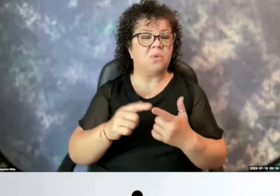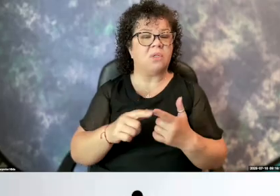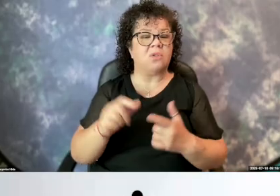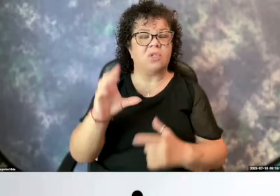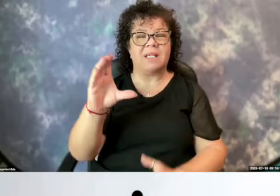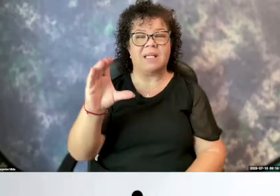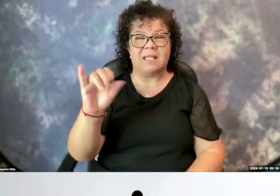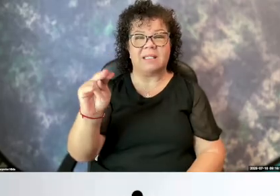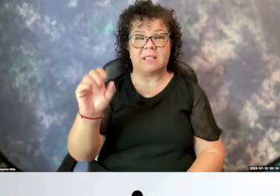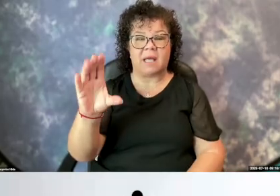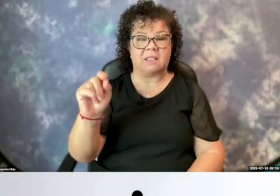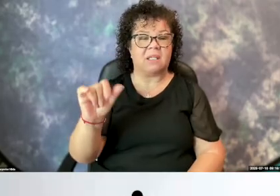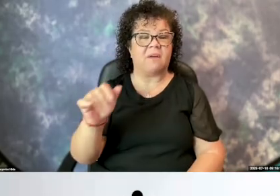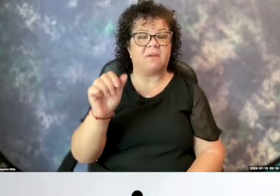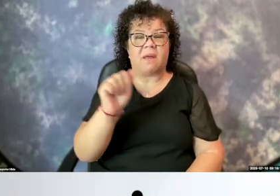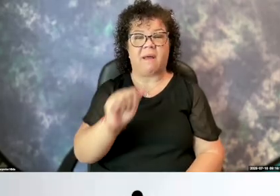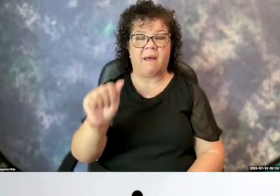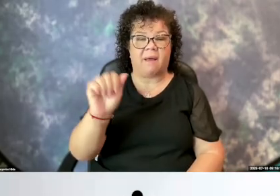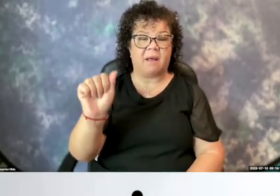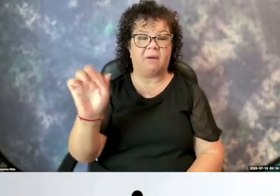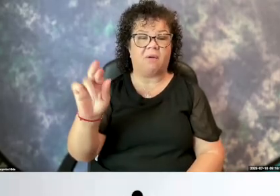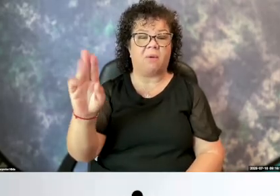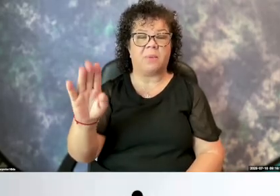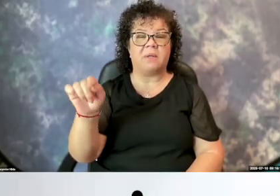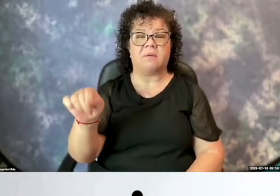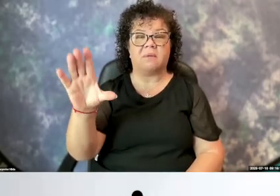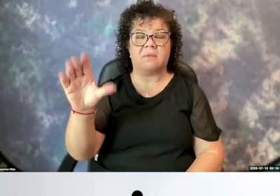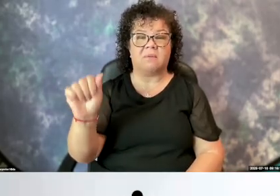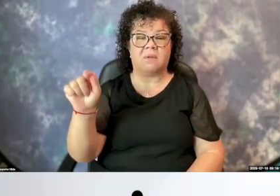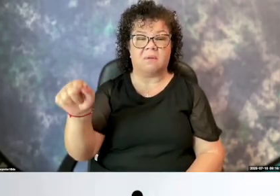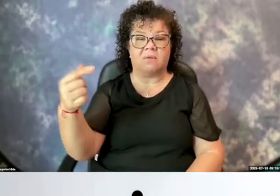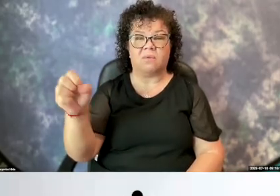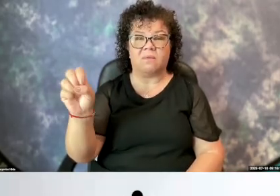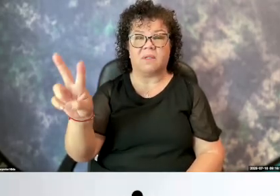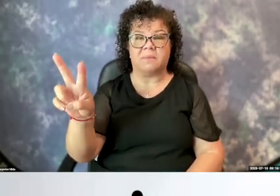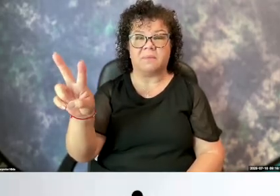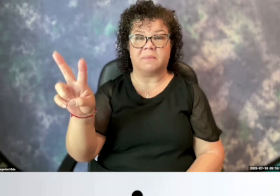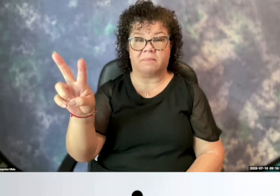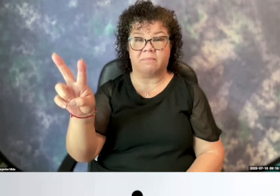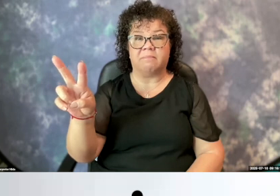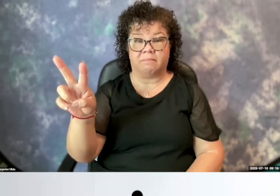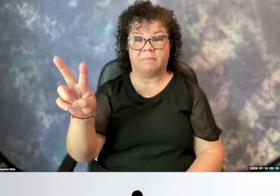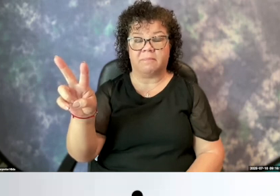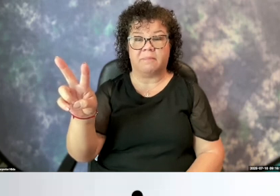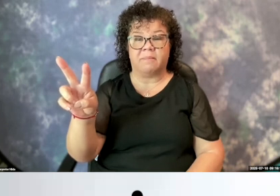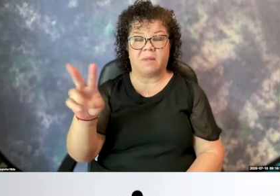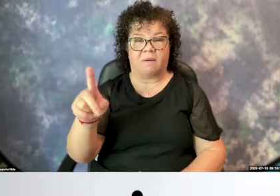cleantransportation@arb.ca.gov, which is shown on the slide as you see here. All